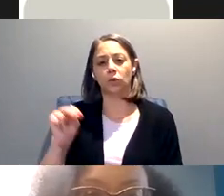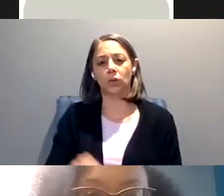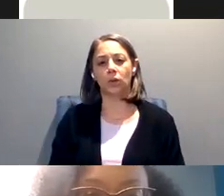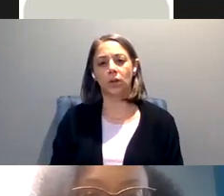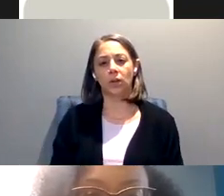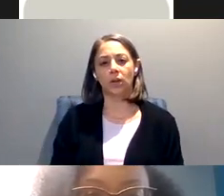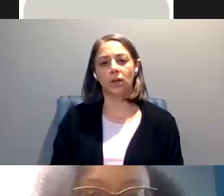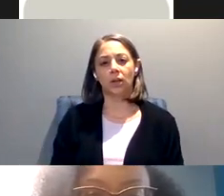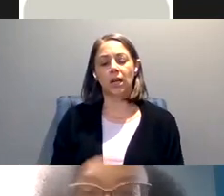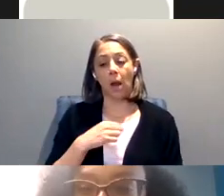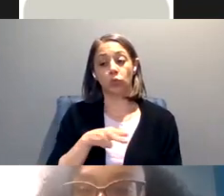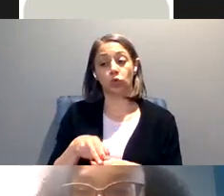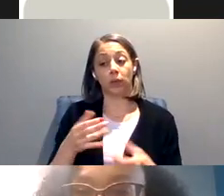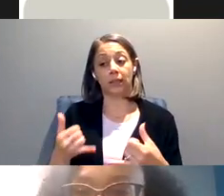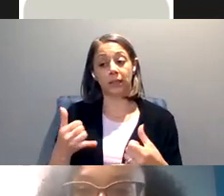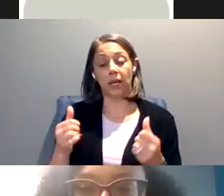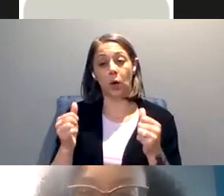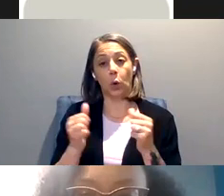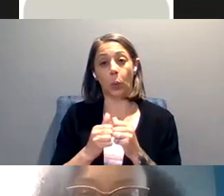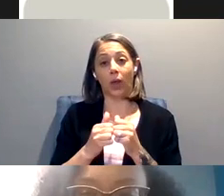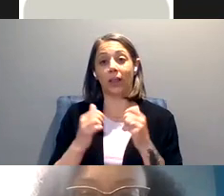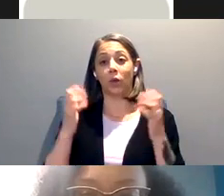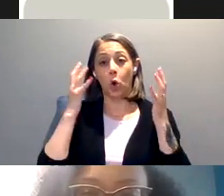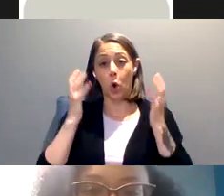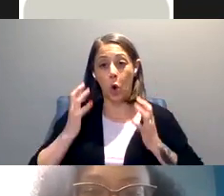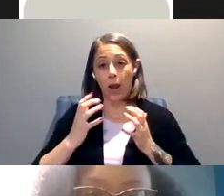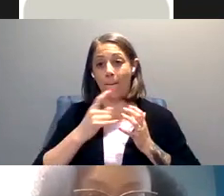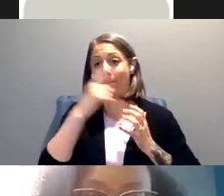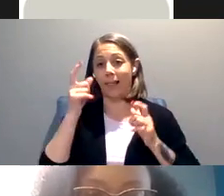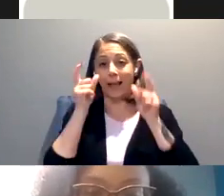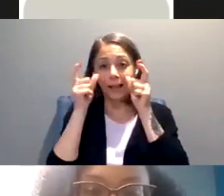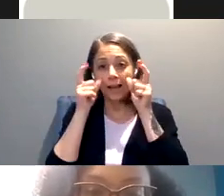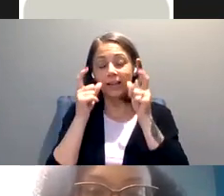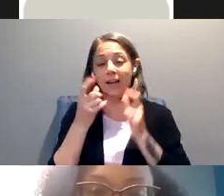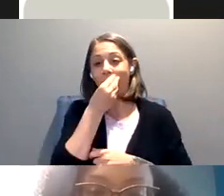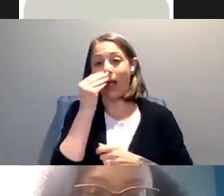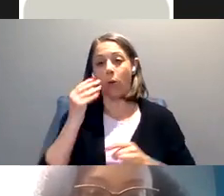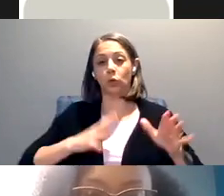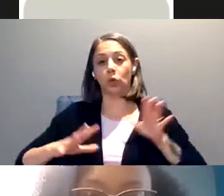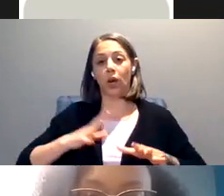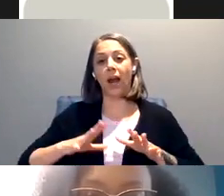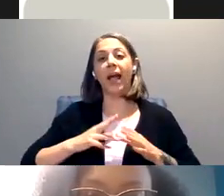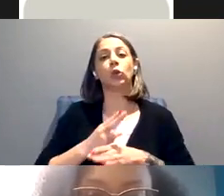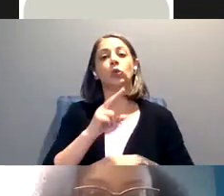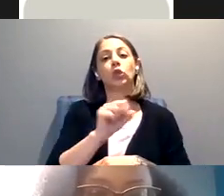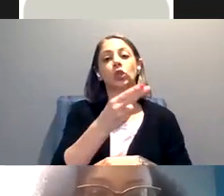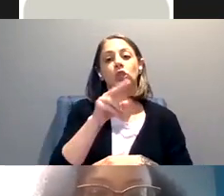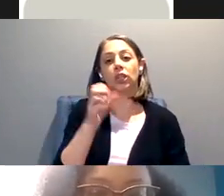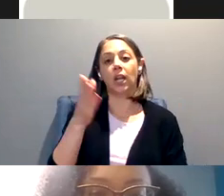the conversation today with curly hair, black glasses, a floral shirt, and I use she, her